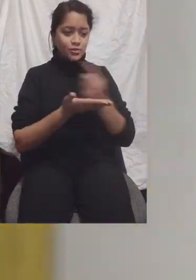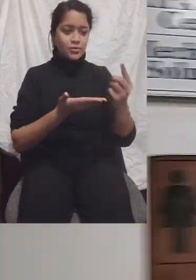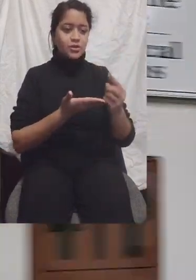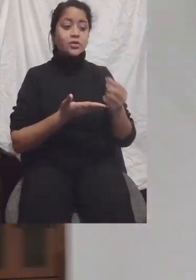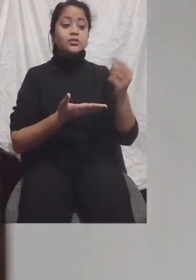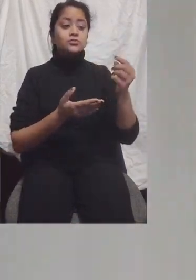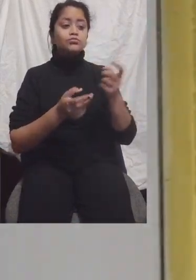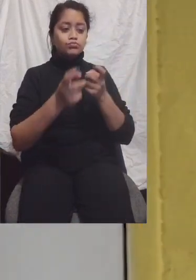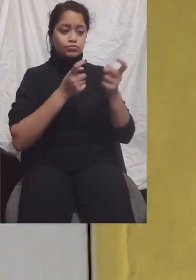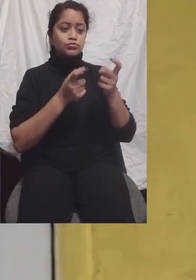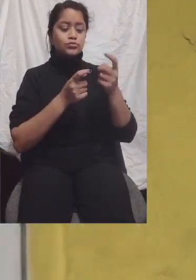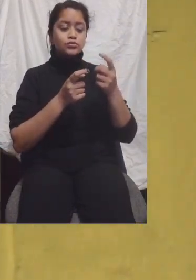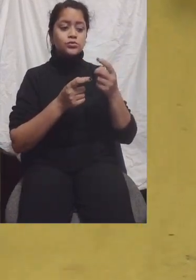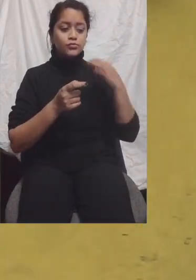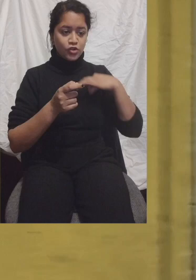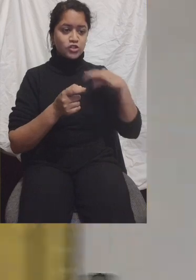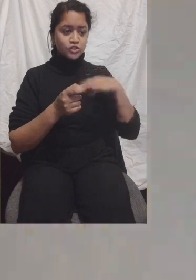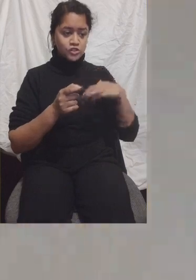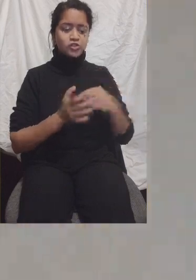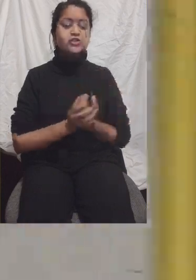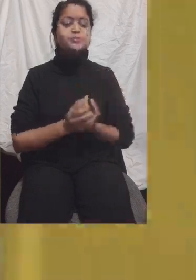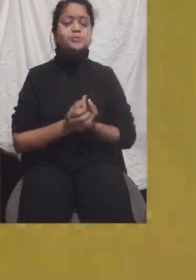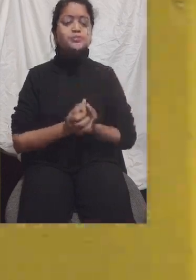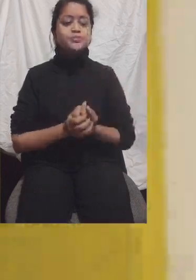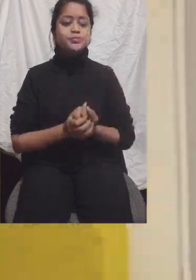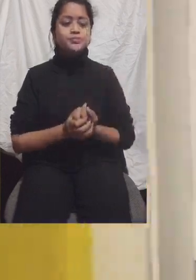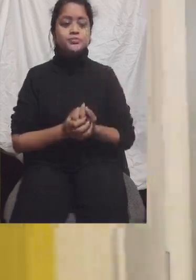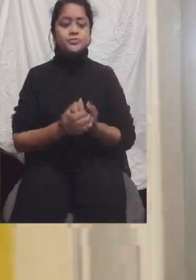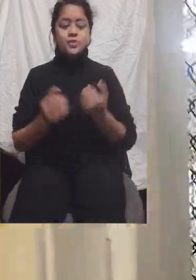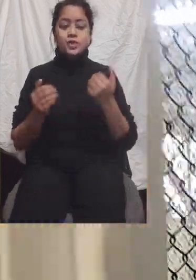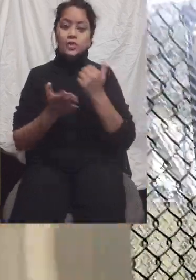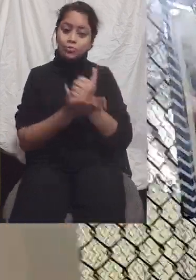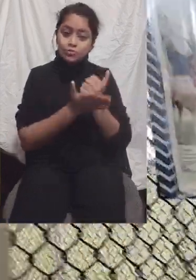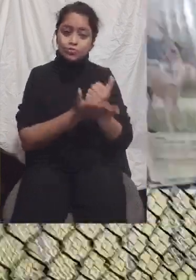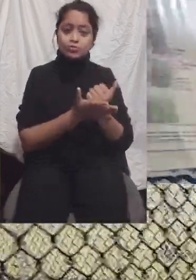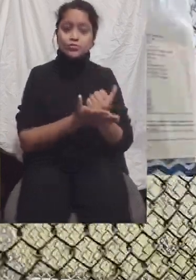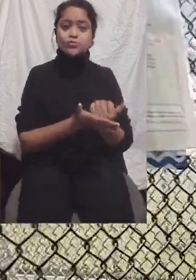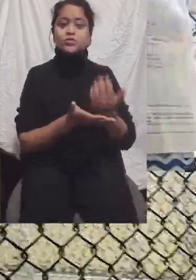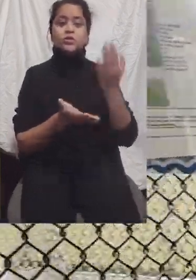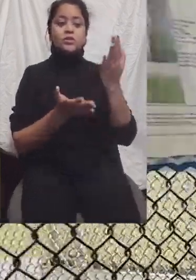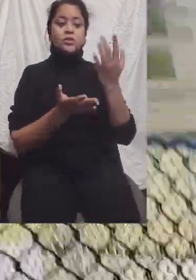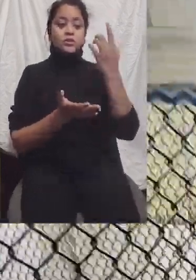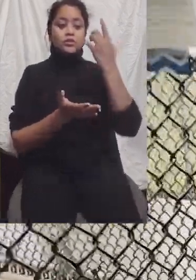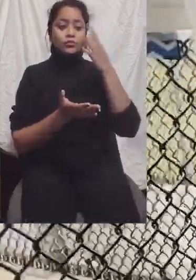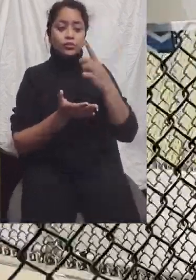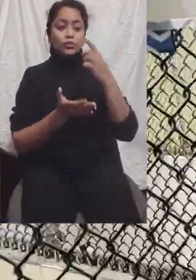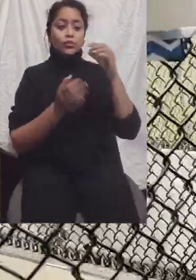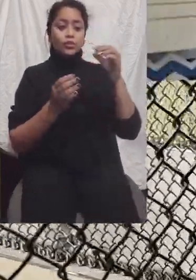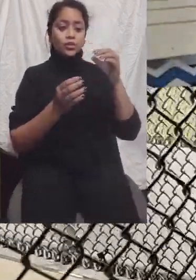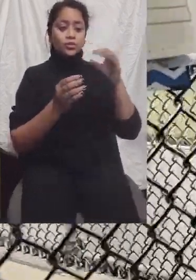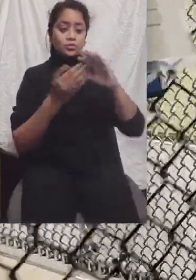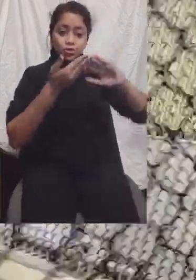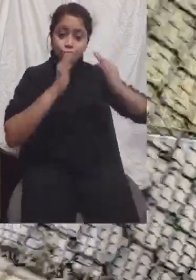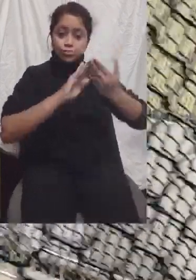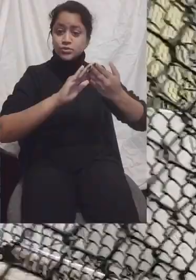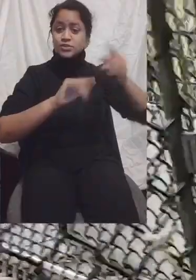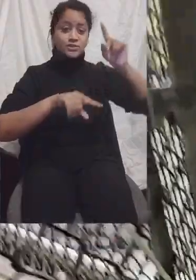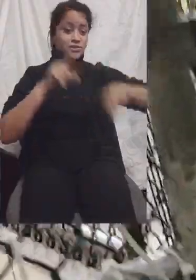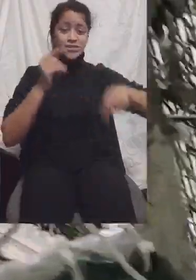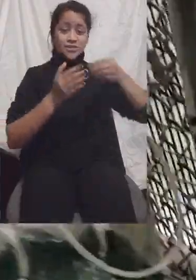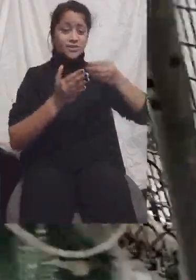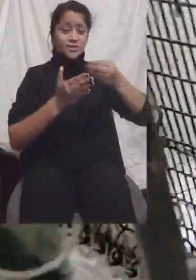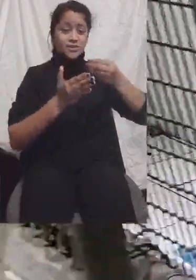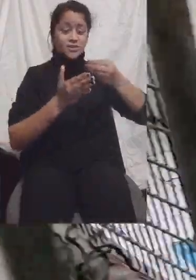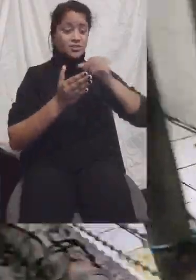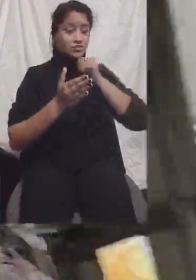is run by volunteers. That helps fund a lot of these large animal colonies where people may not be able to afford to spay and neuter 30 or